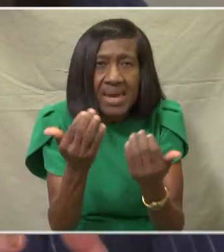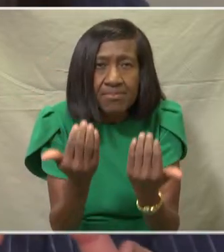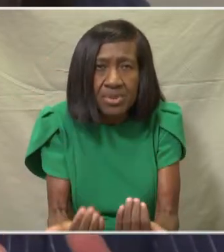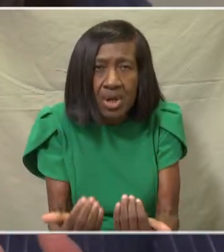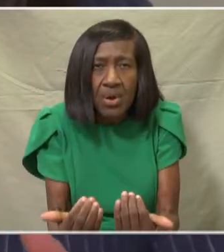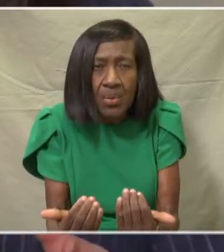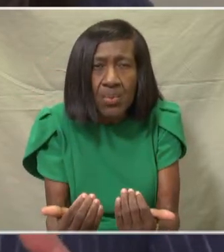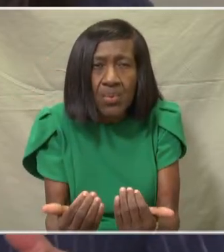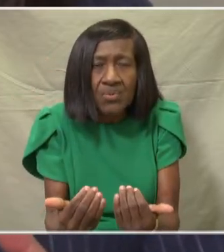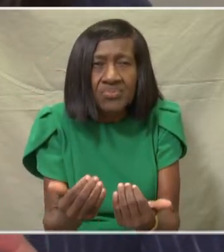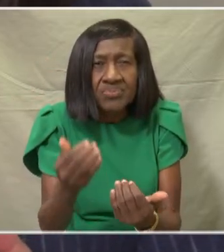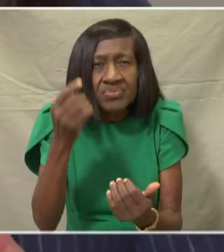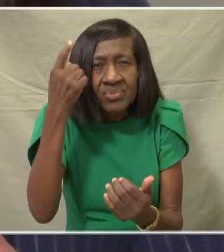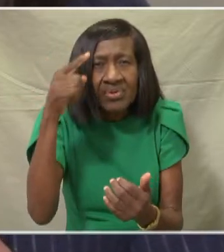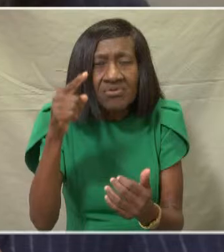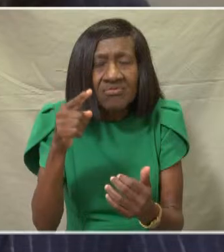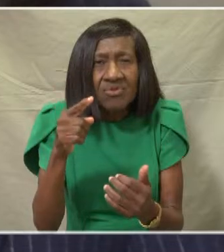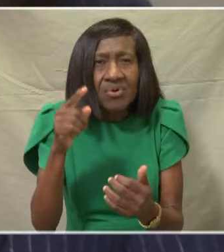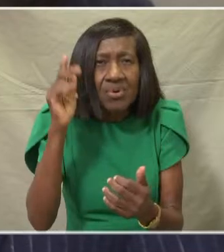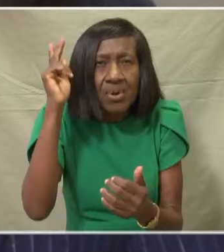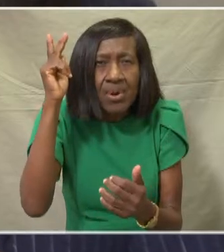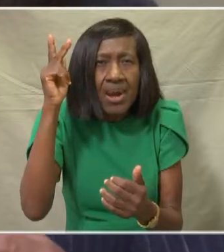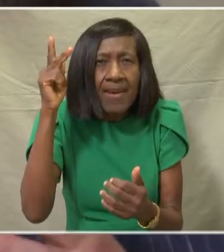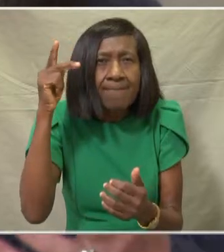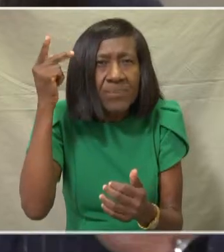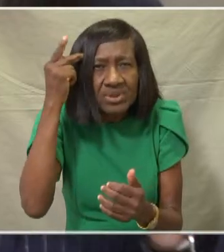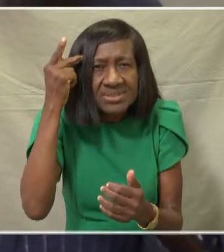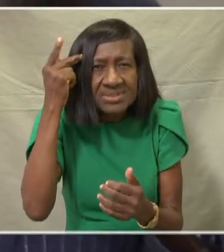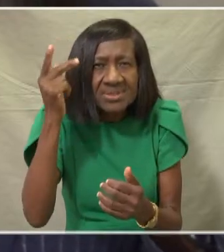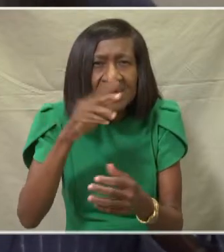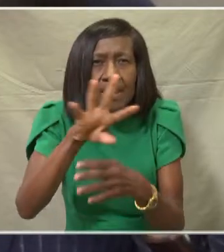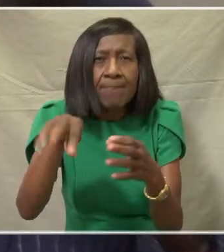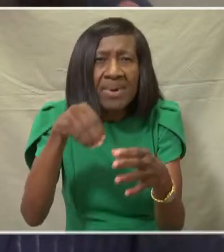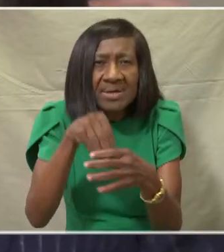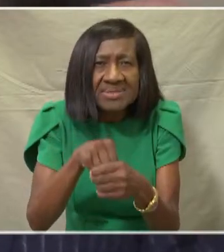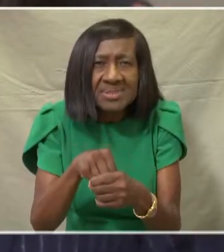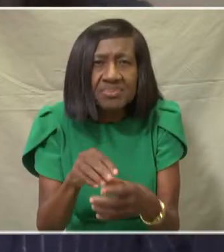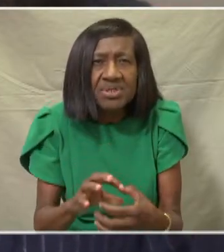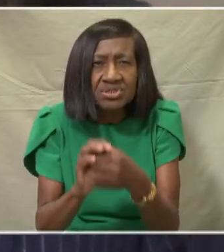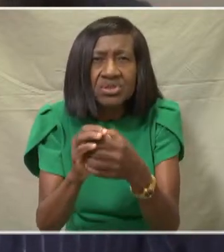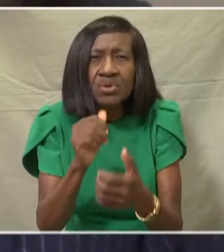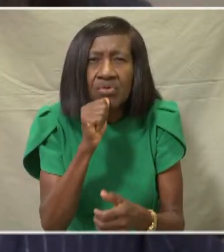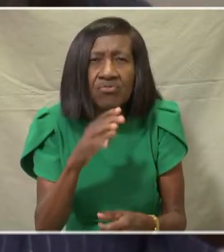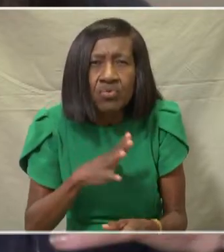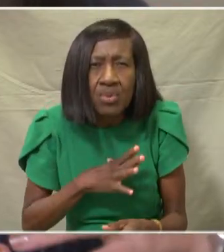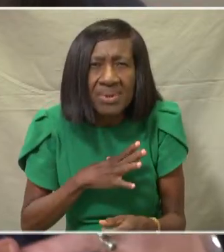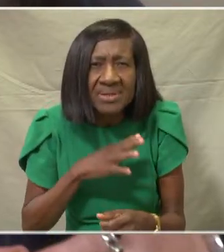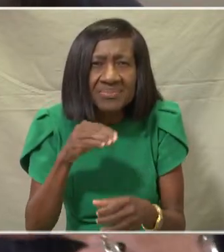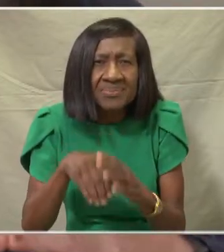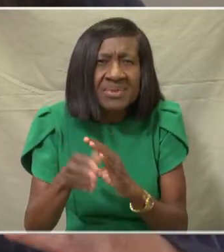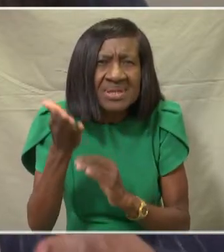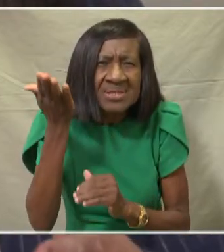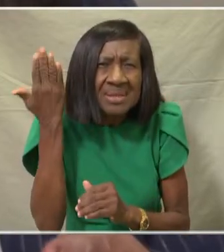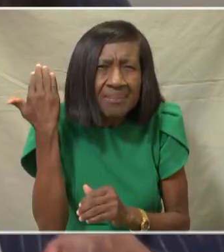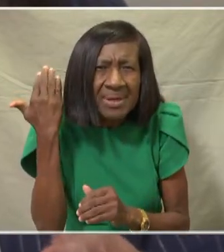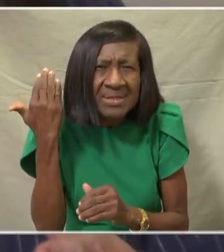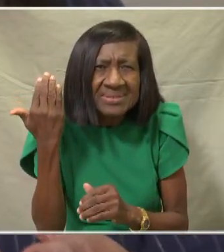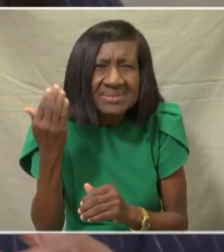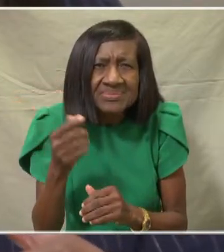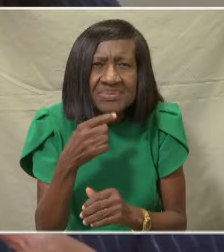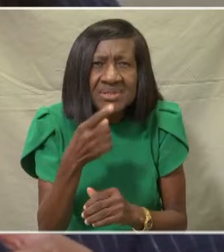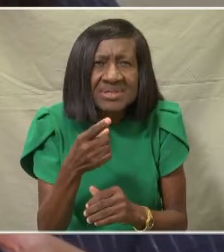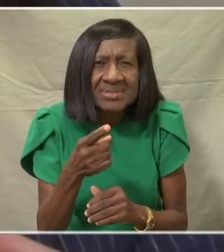in relation to the political participation of women, you know, the call in the past, not that long ago, was, could we please